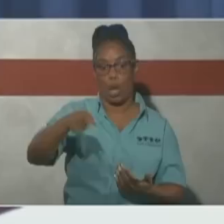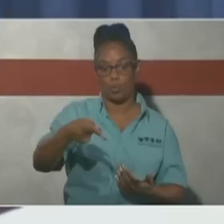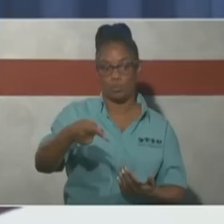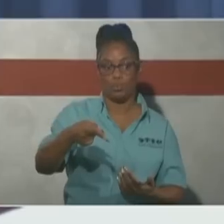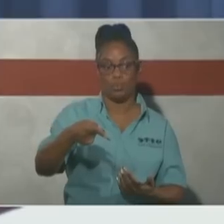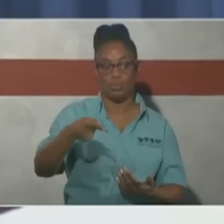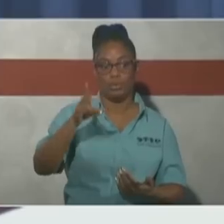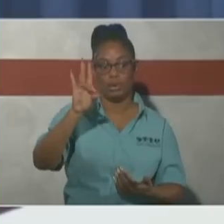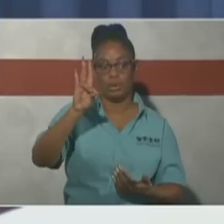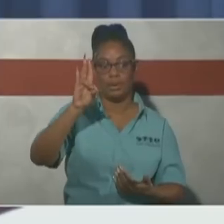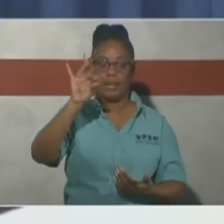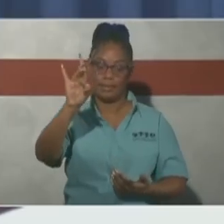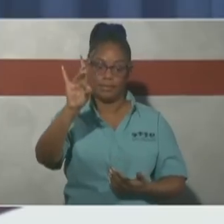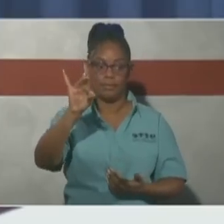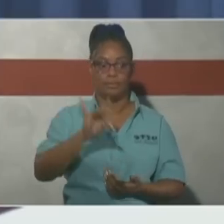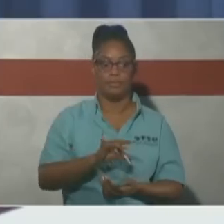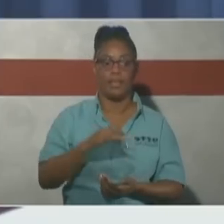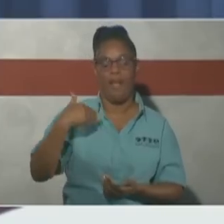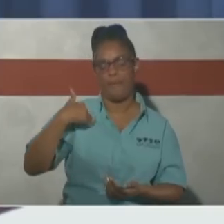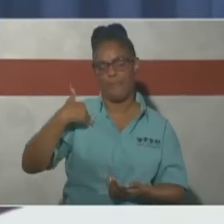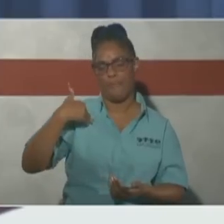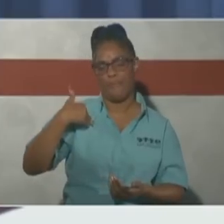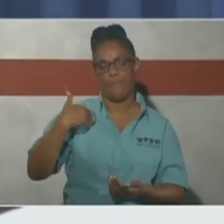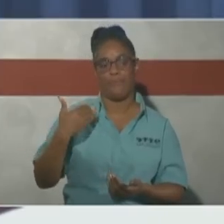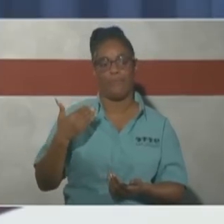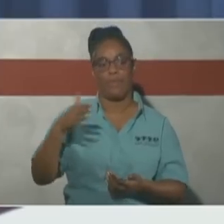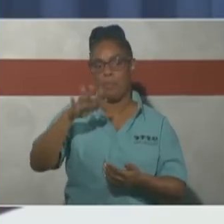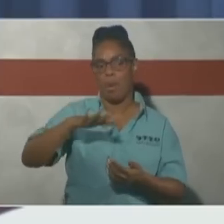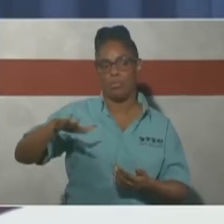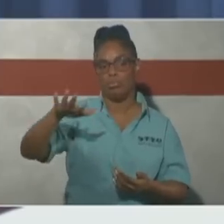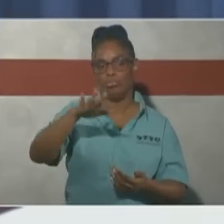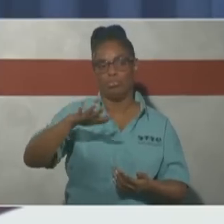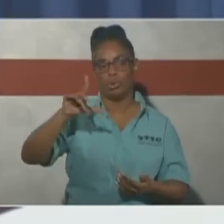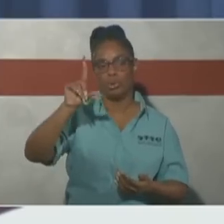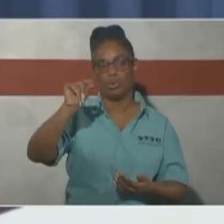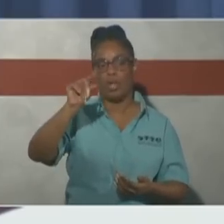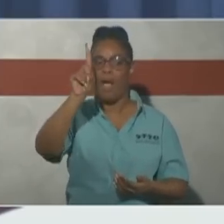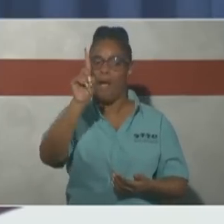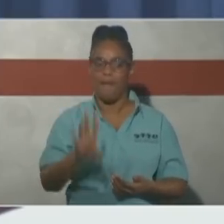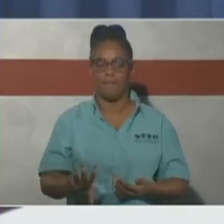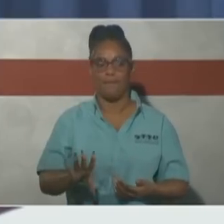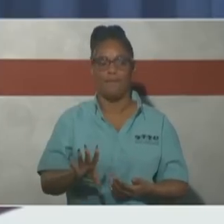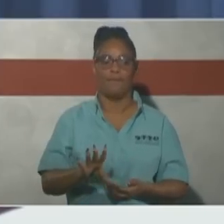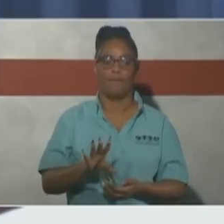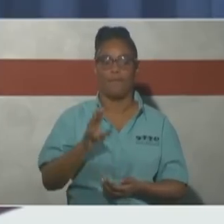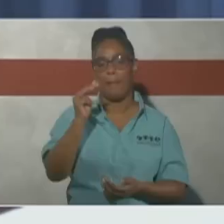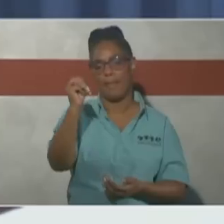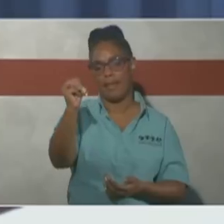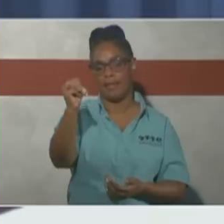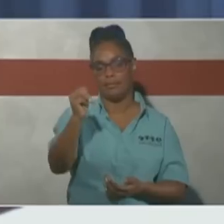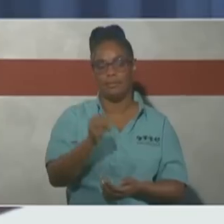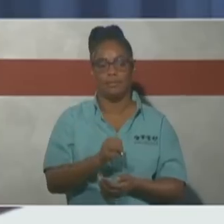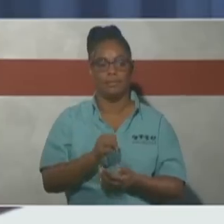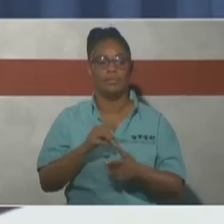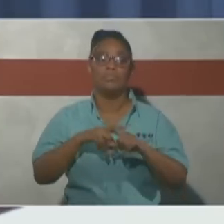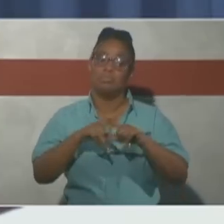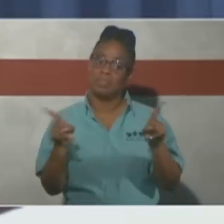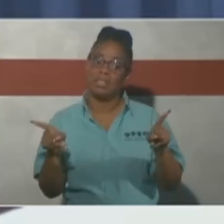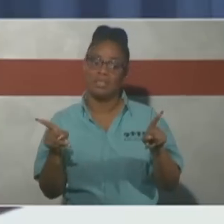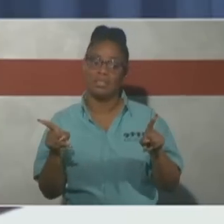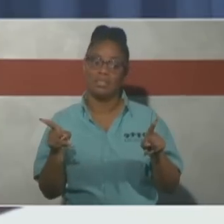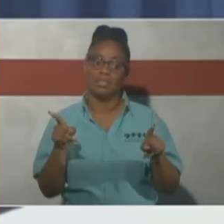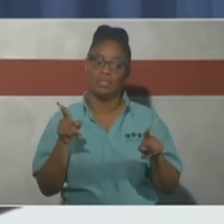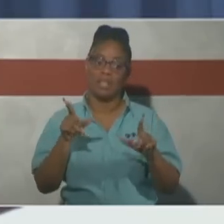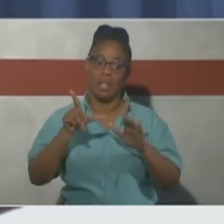the system now are both Johnson & Johnson and Sinopharm. As far as our stocks are,